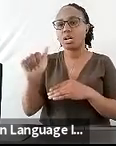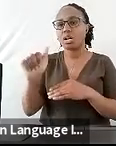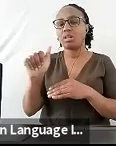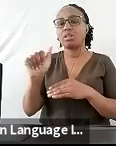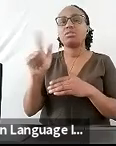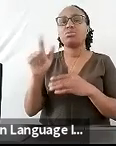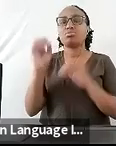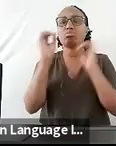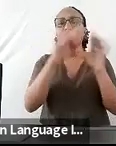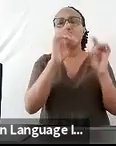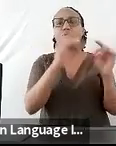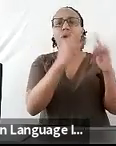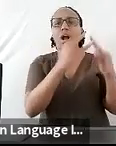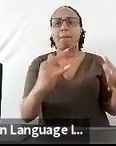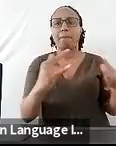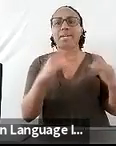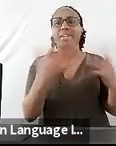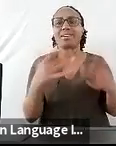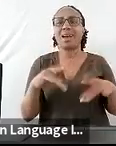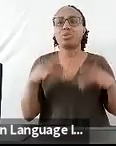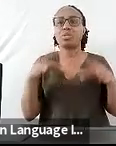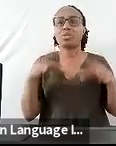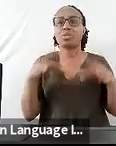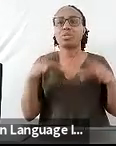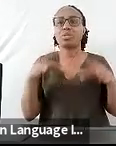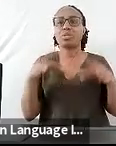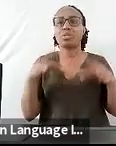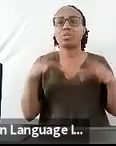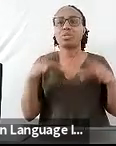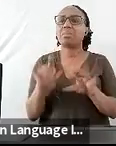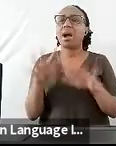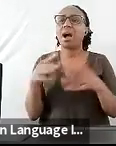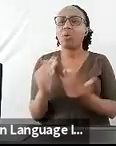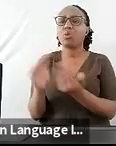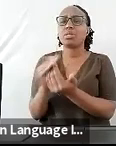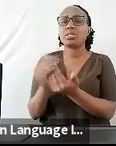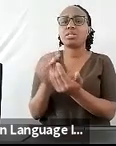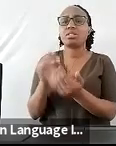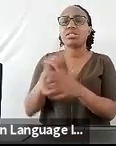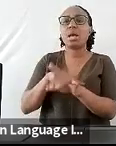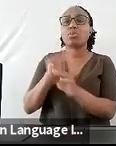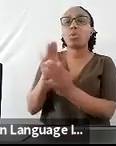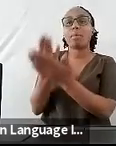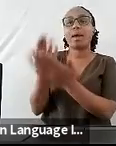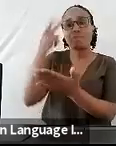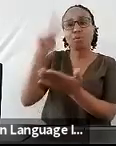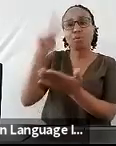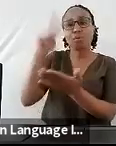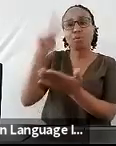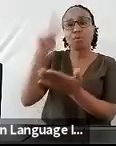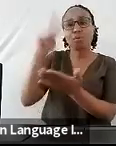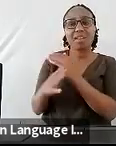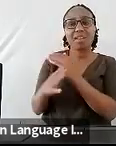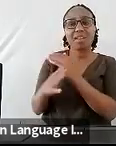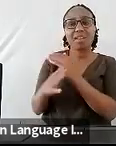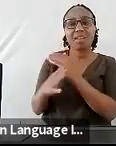to how we get treated when we go to apply for visas at the embassy, how we get treated when we show up at